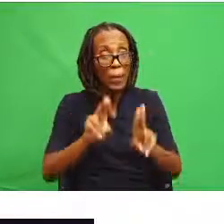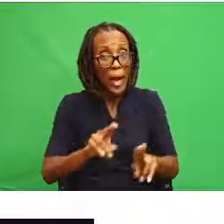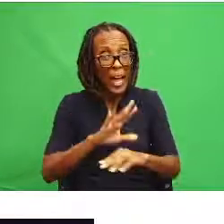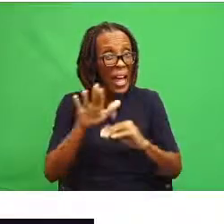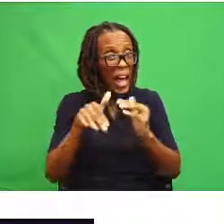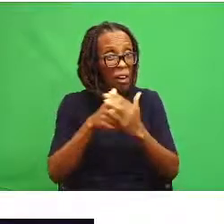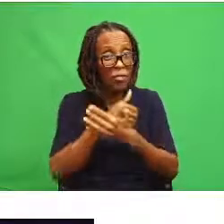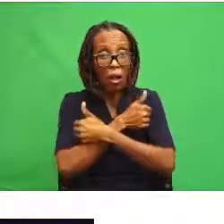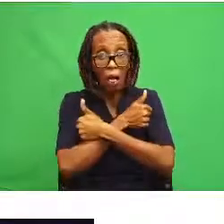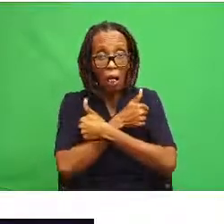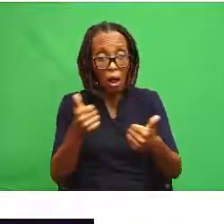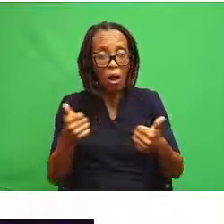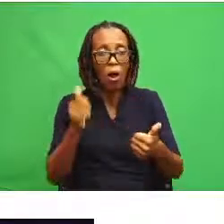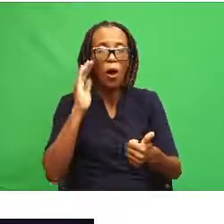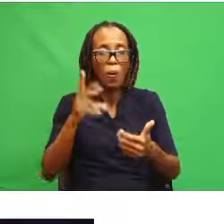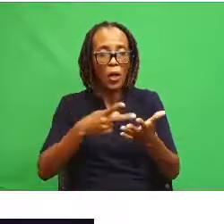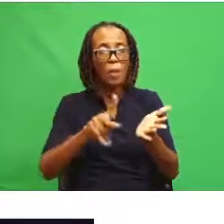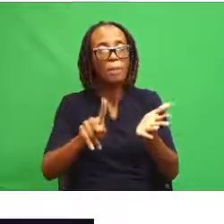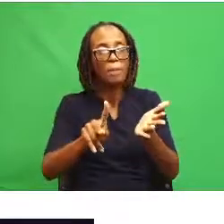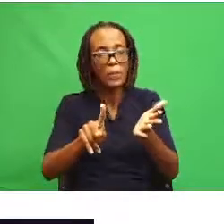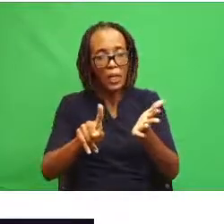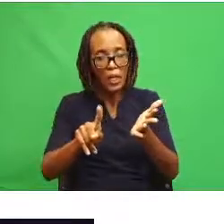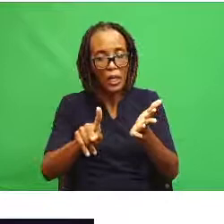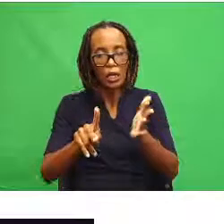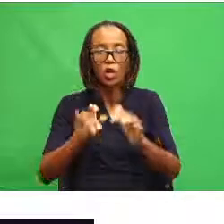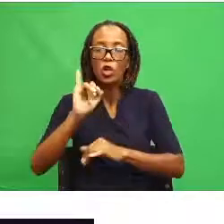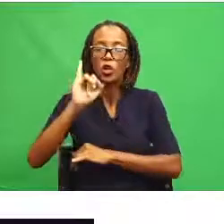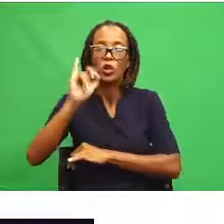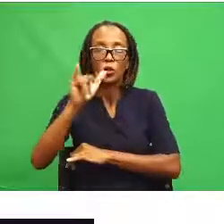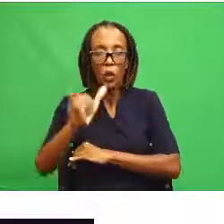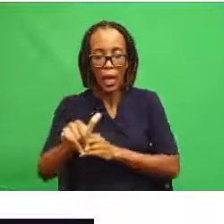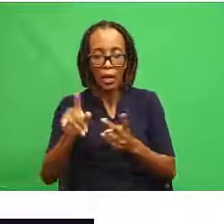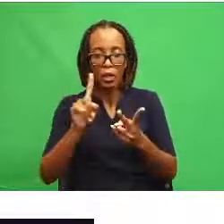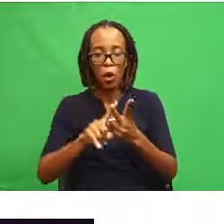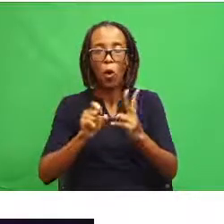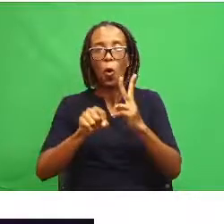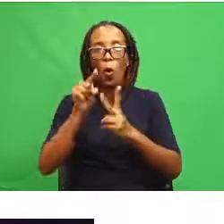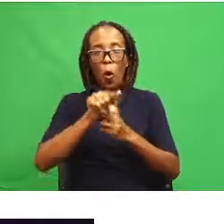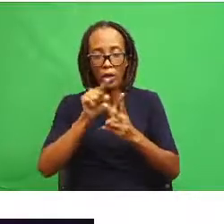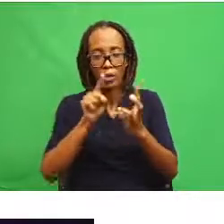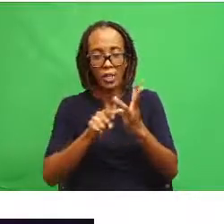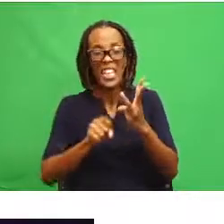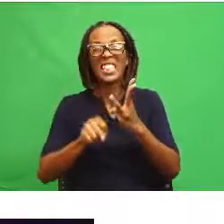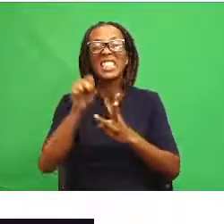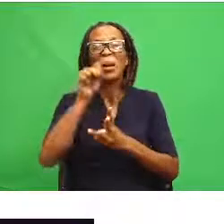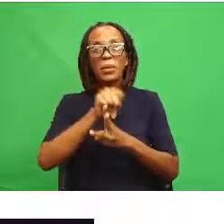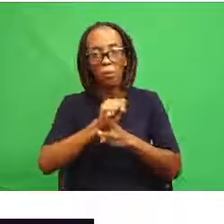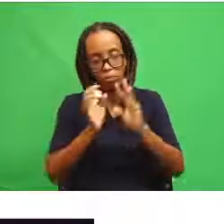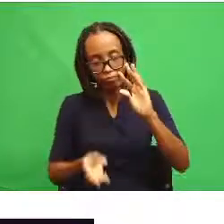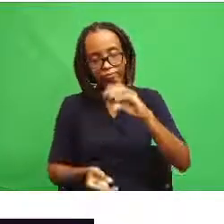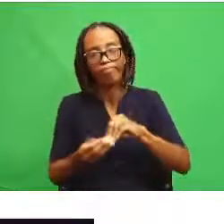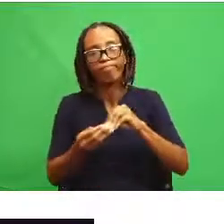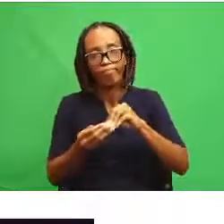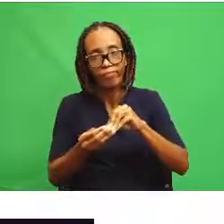conditionalities, it would be payable with effect from July. So our system always carries arrears for this